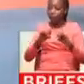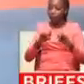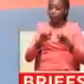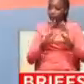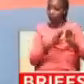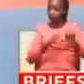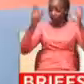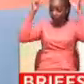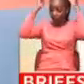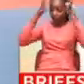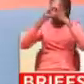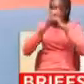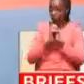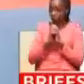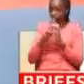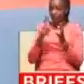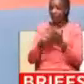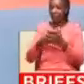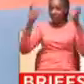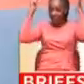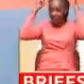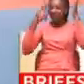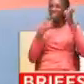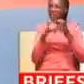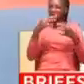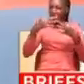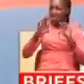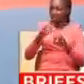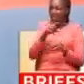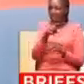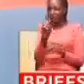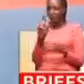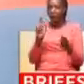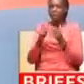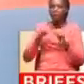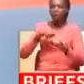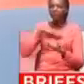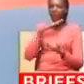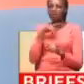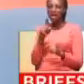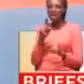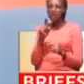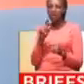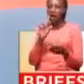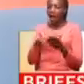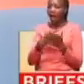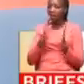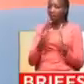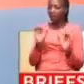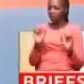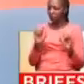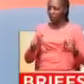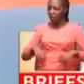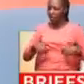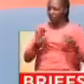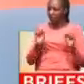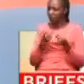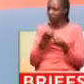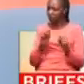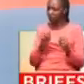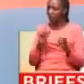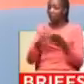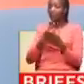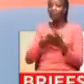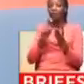sorcery, the devil was taunting you and telling you, you know what, if you leave, I'm going to kill you. No one survives. You know, so I'll just start